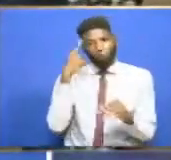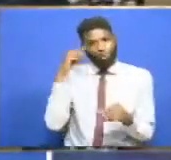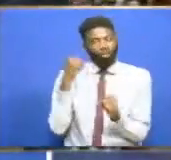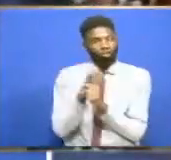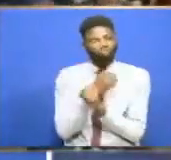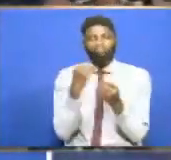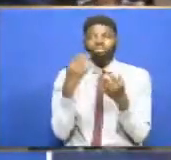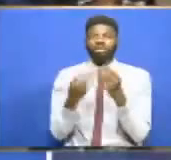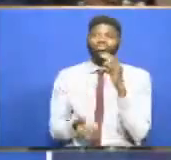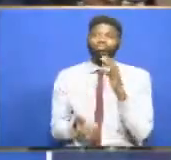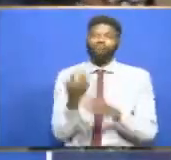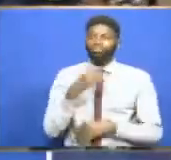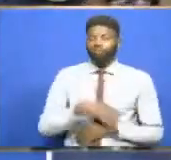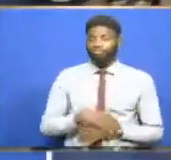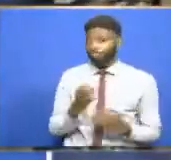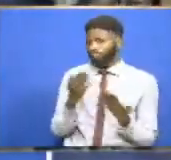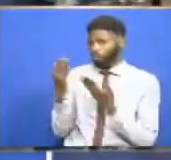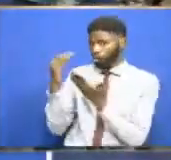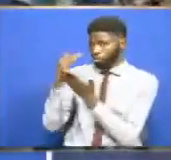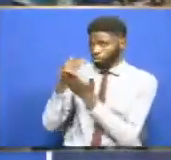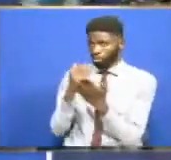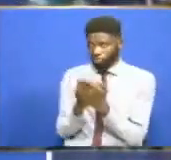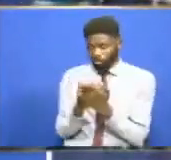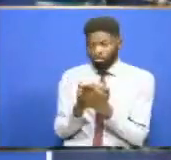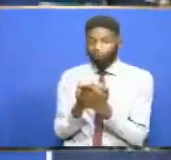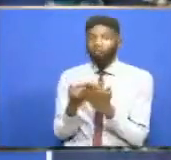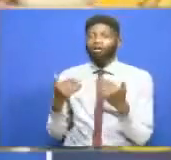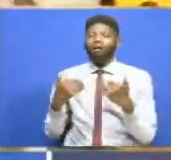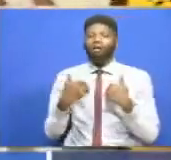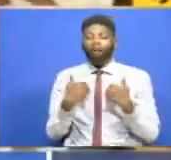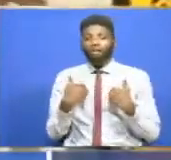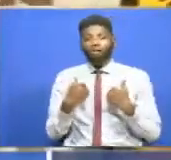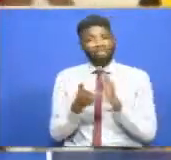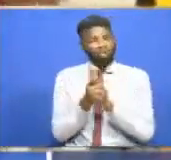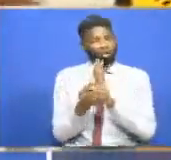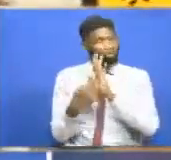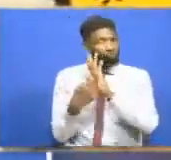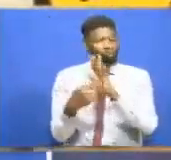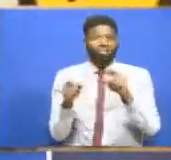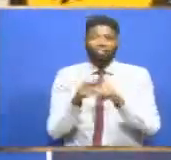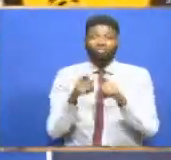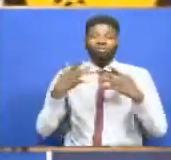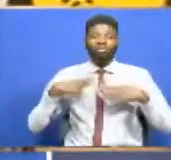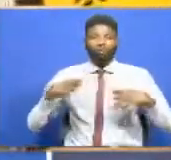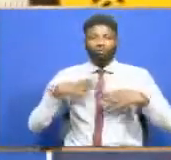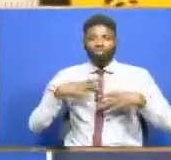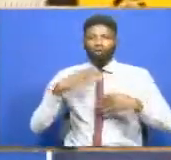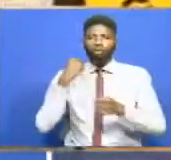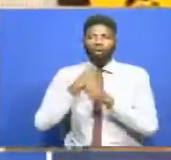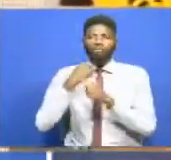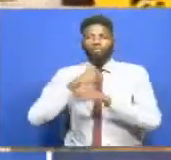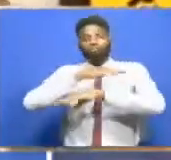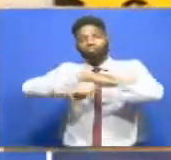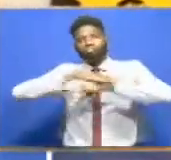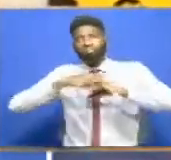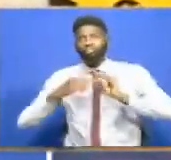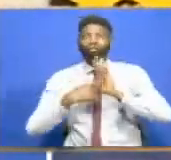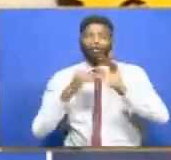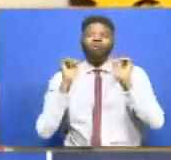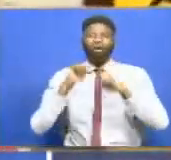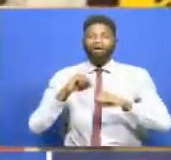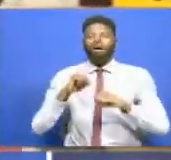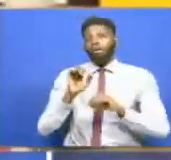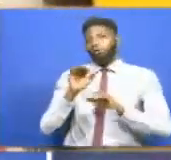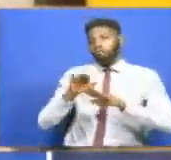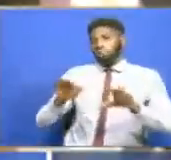Initiative is a talent development program and a performing arts platform for kids aimed at discovering, nurturing, and celebrating